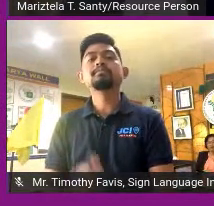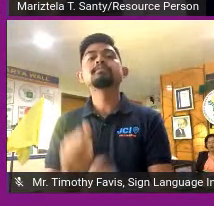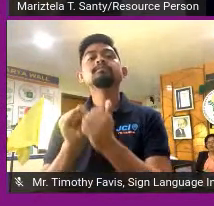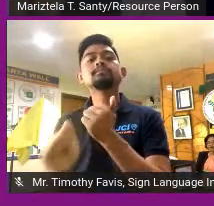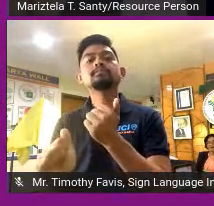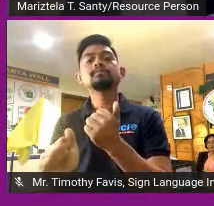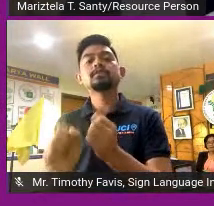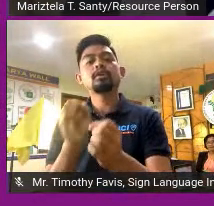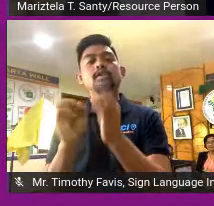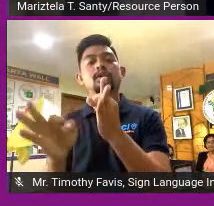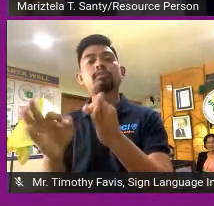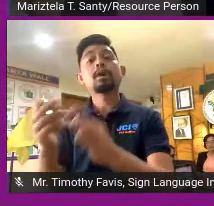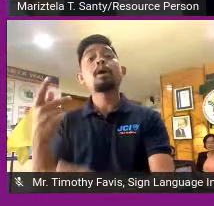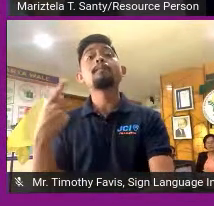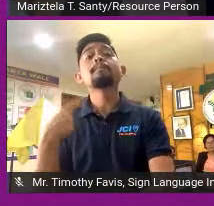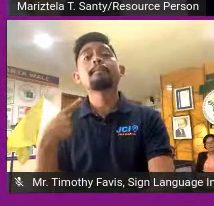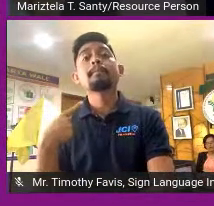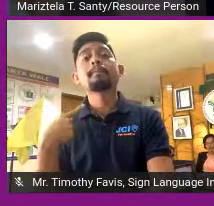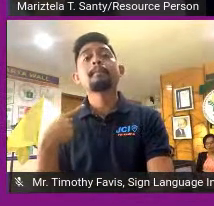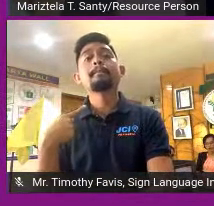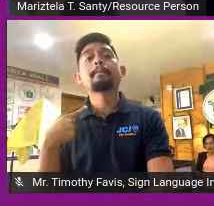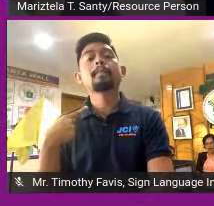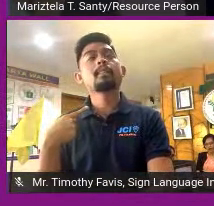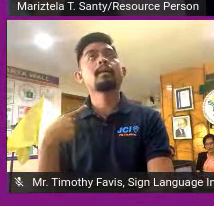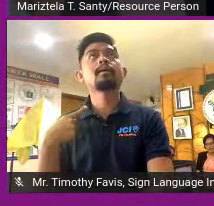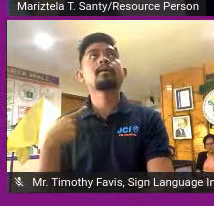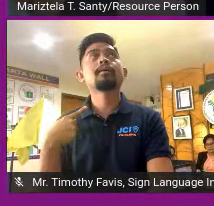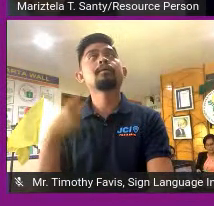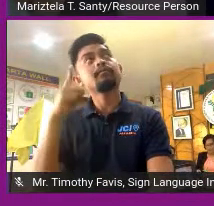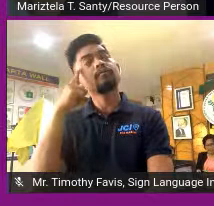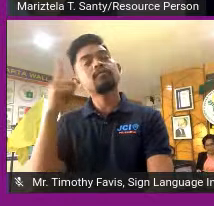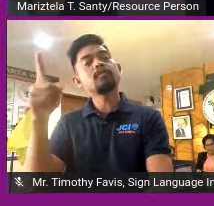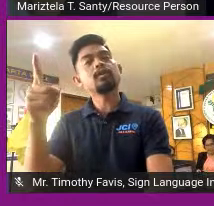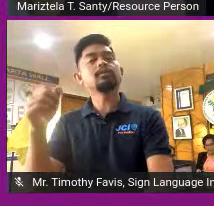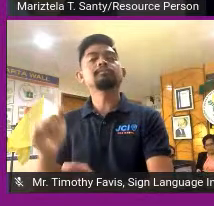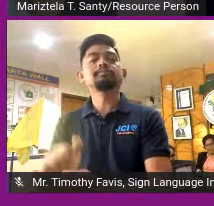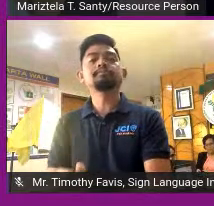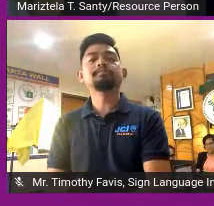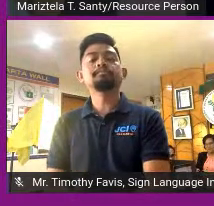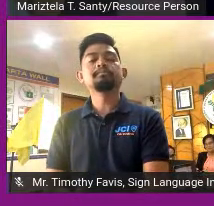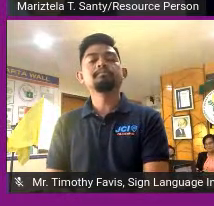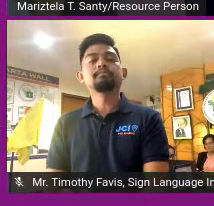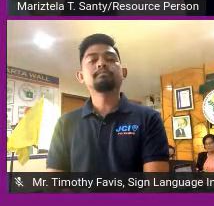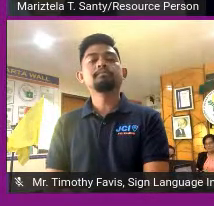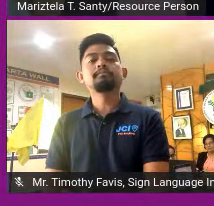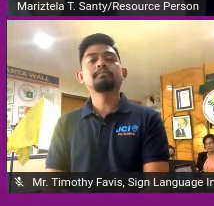So if you have something for the